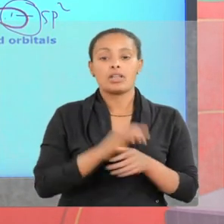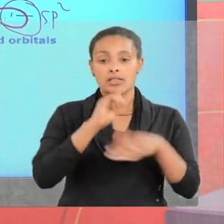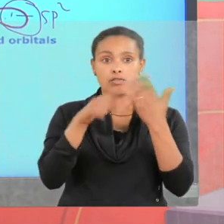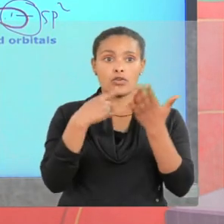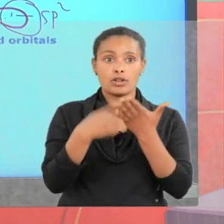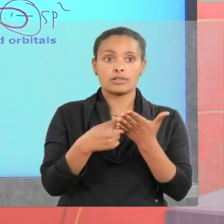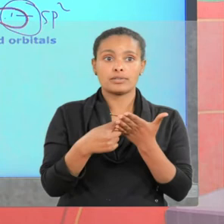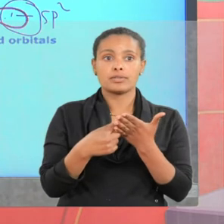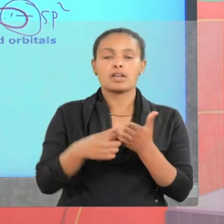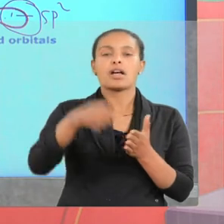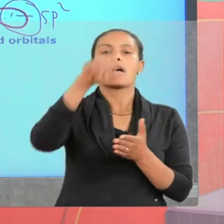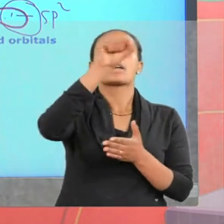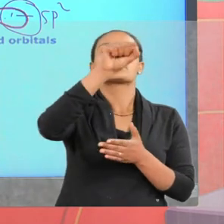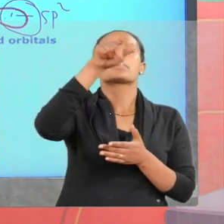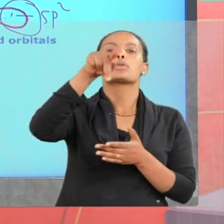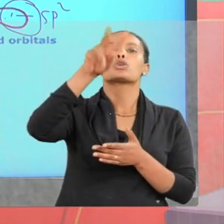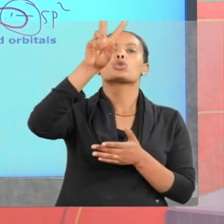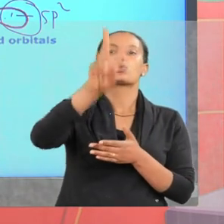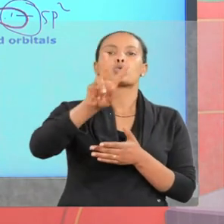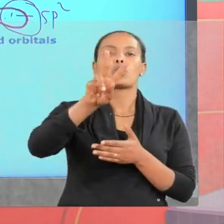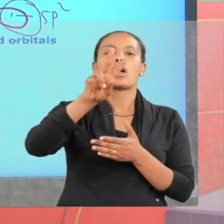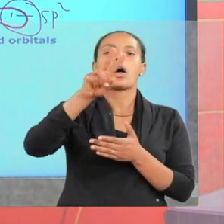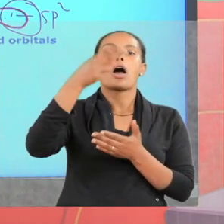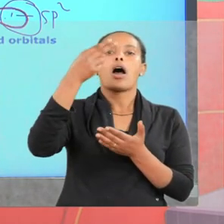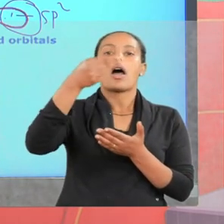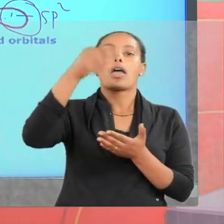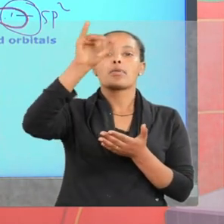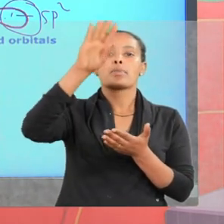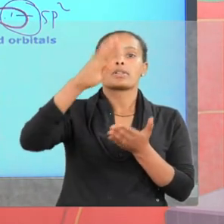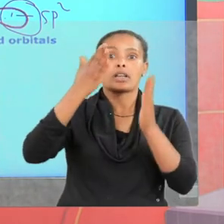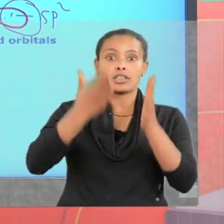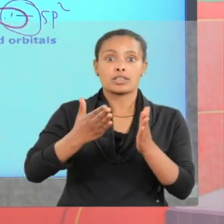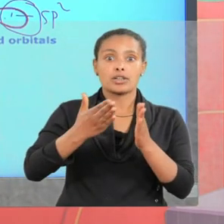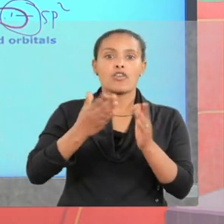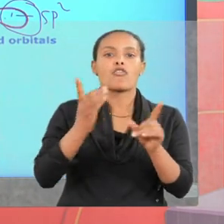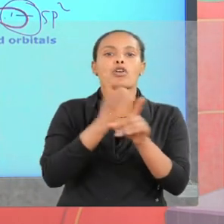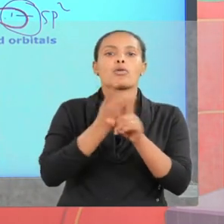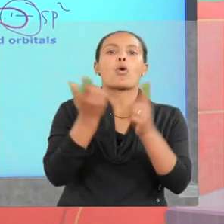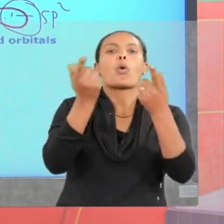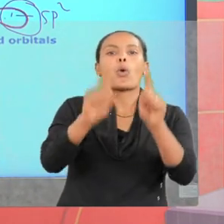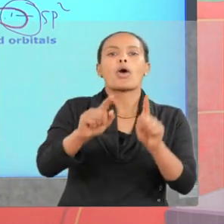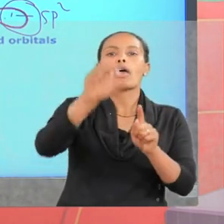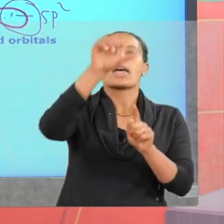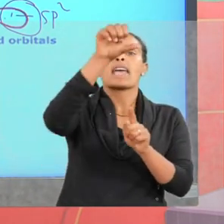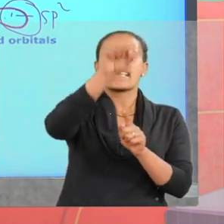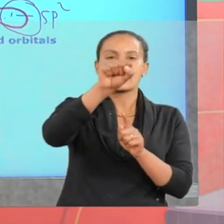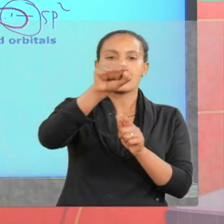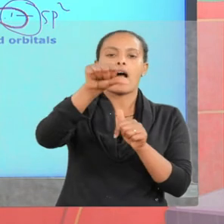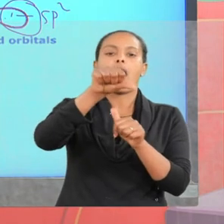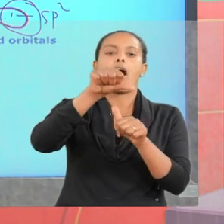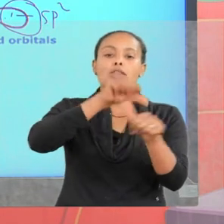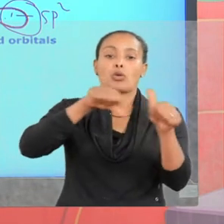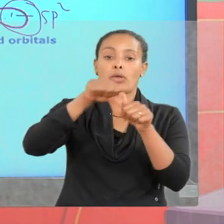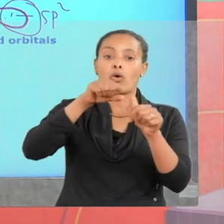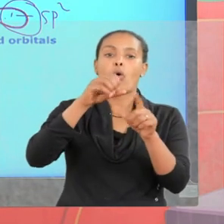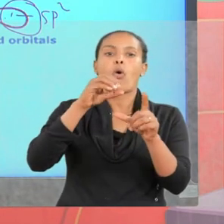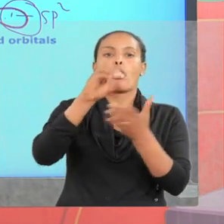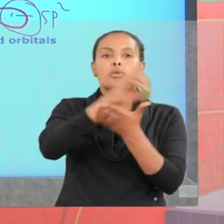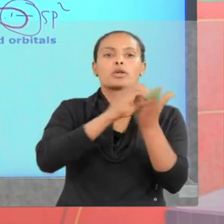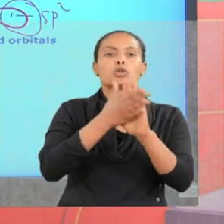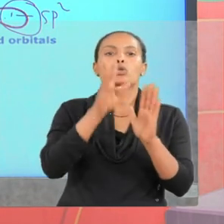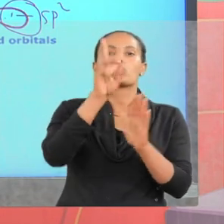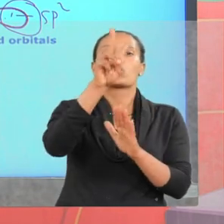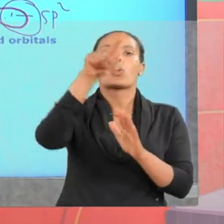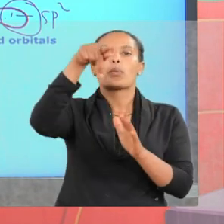Therefore, sp2 hybridization is formed when s atomic orbital is mixed with